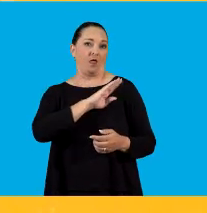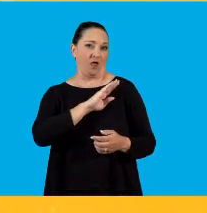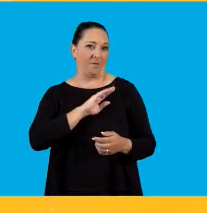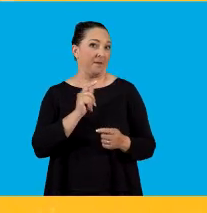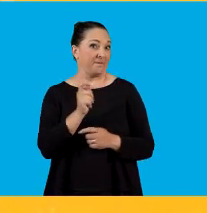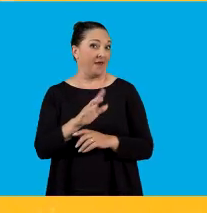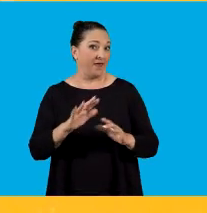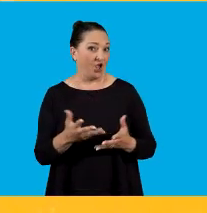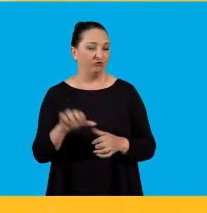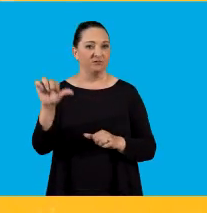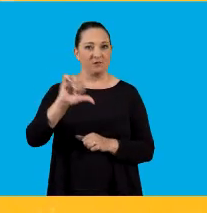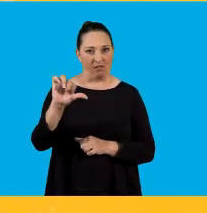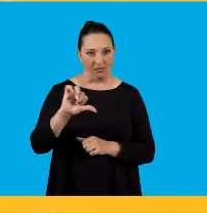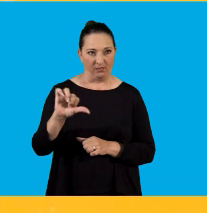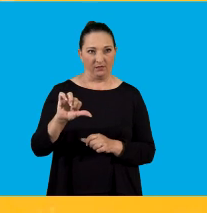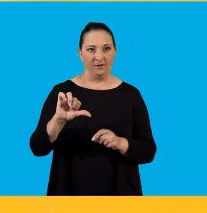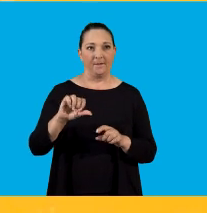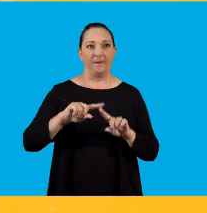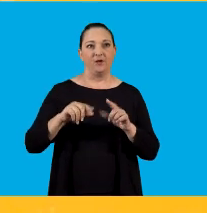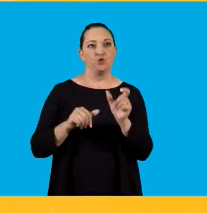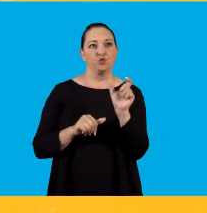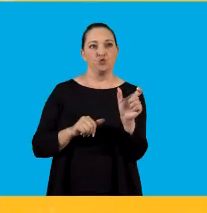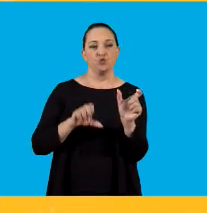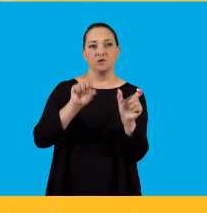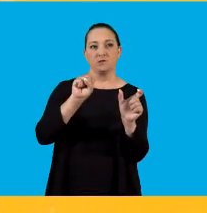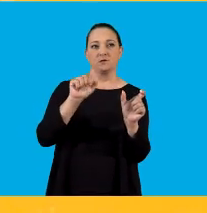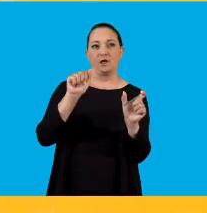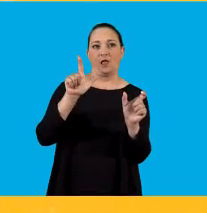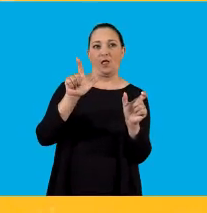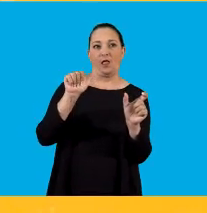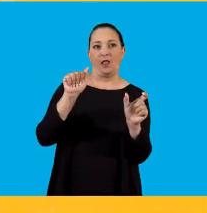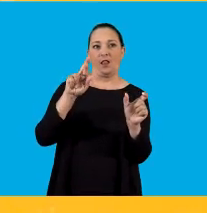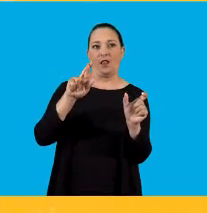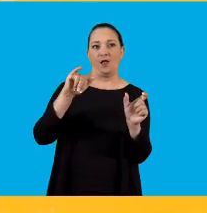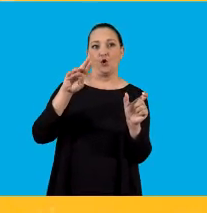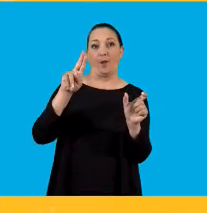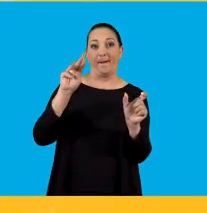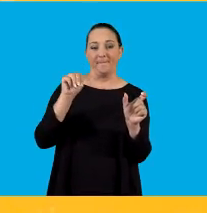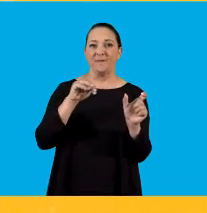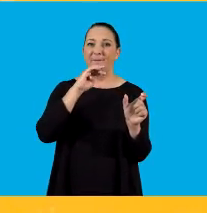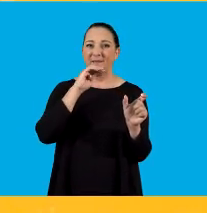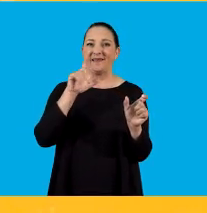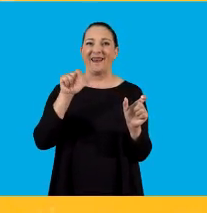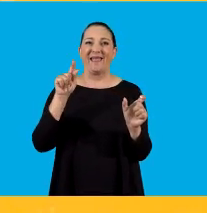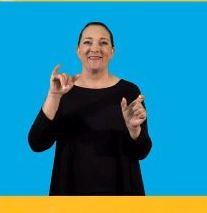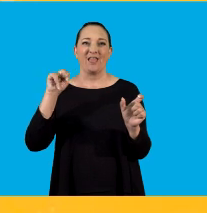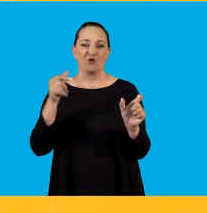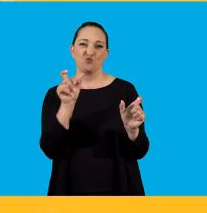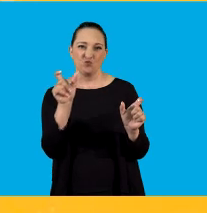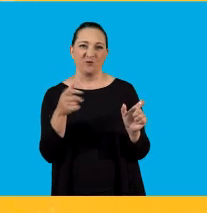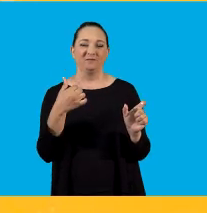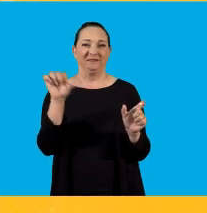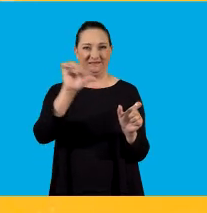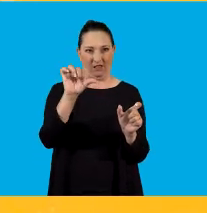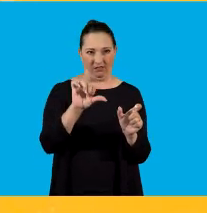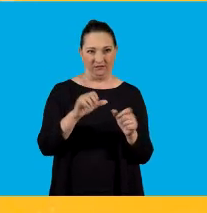money. Their allowances was called salarium, which is also called sal, being the Latin word for salt. This